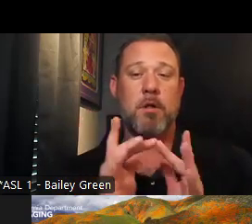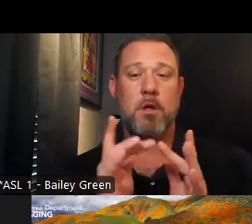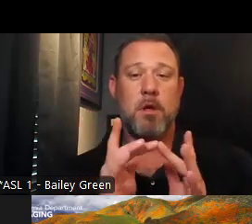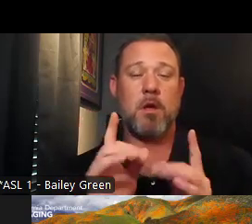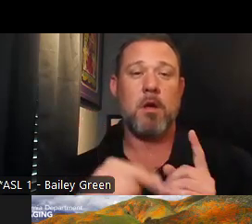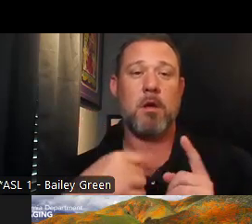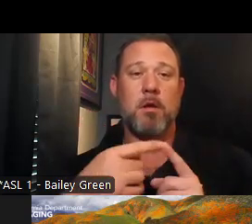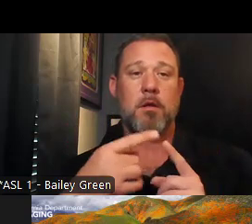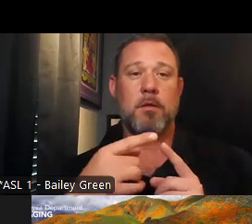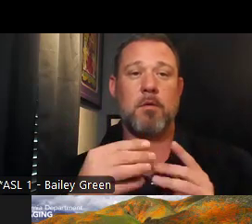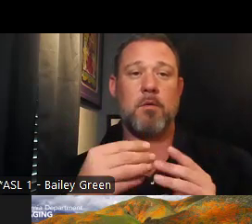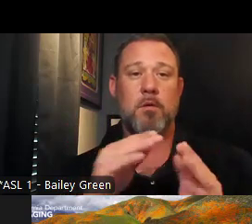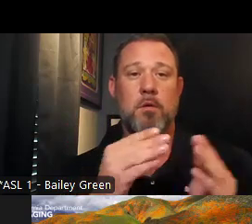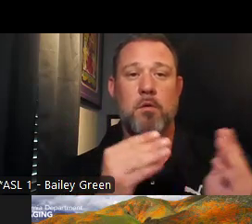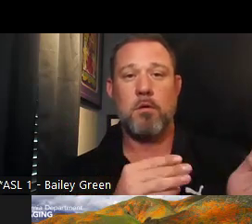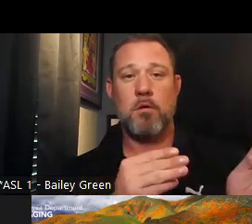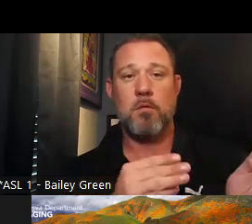then we will move it over to